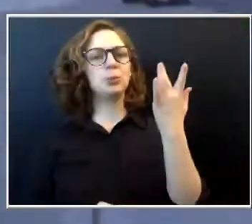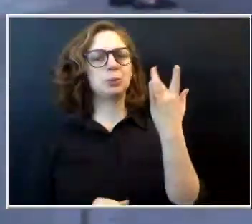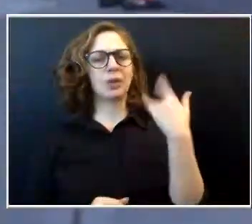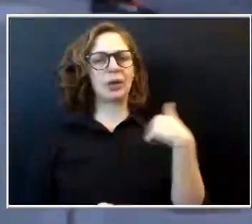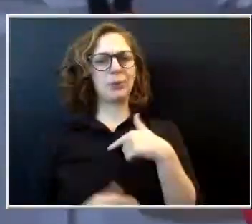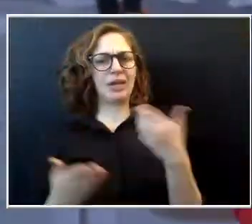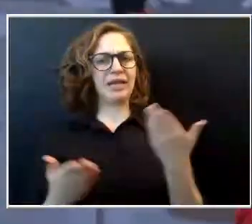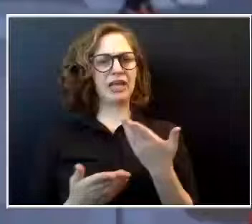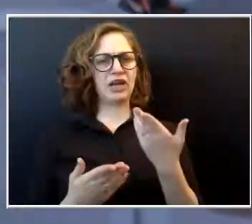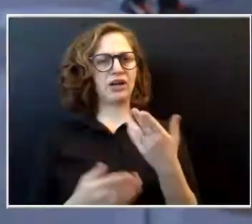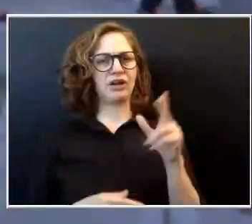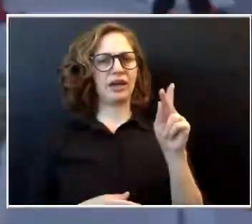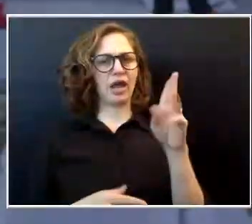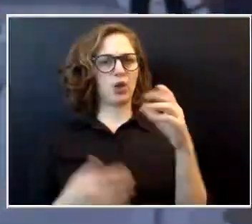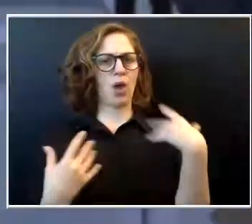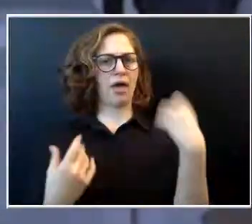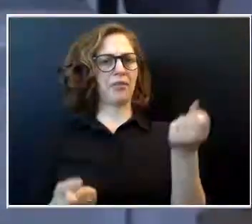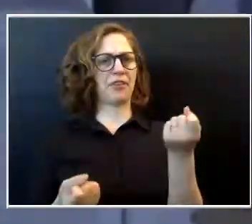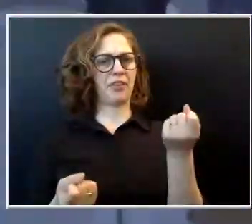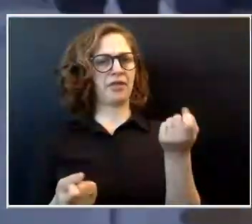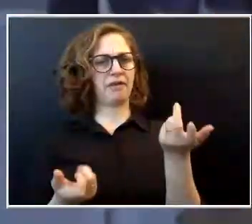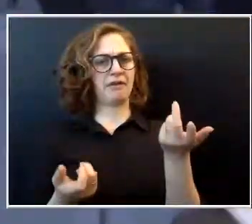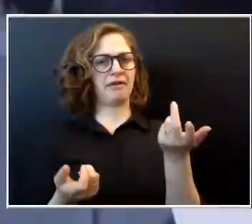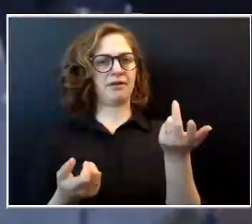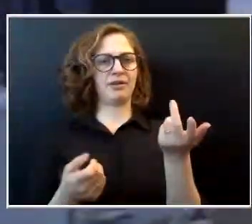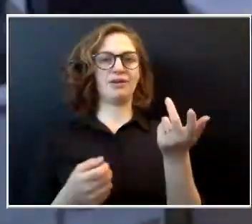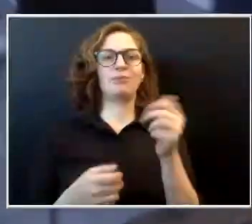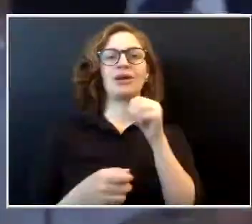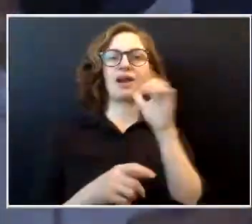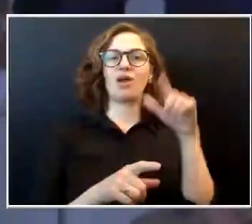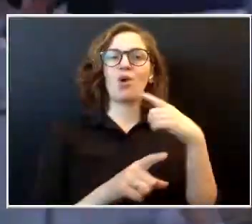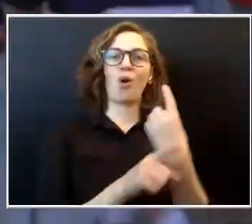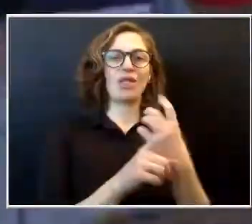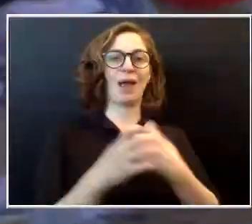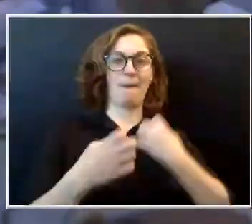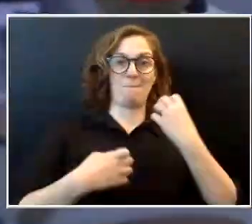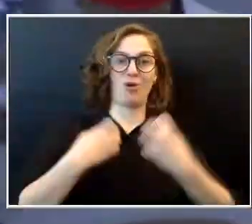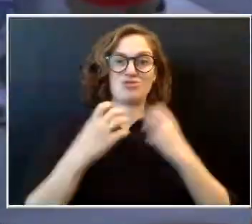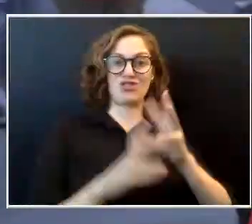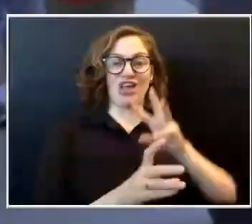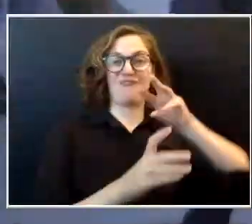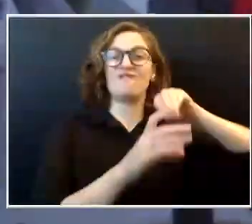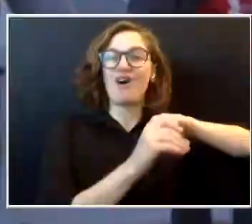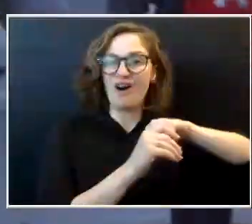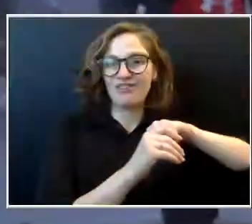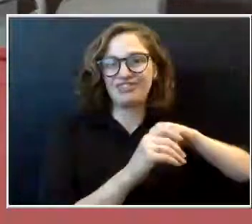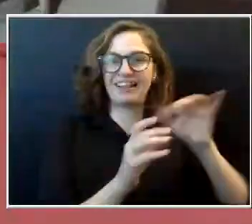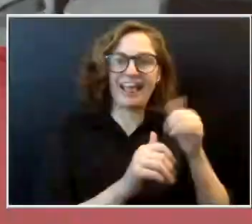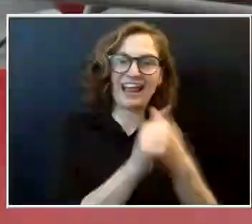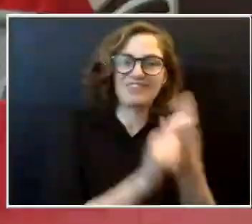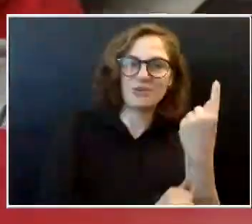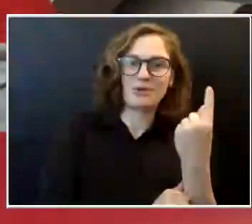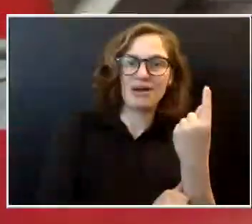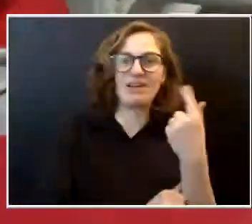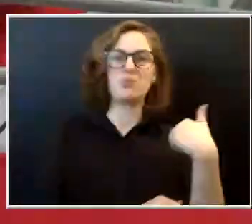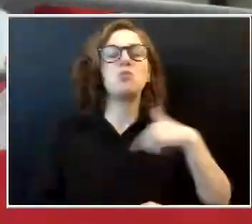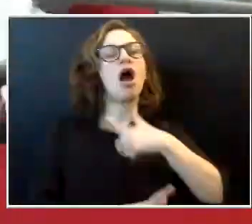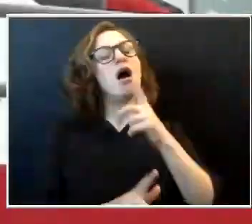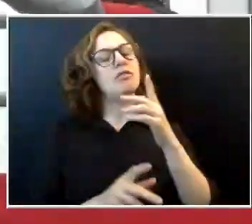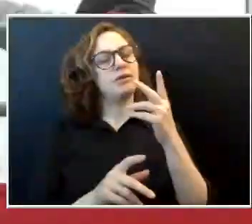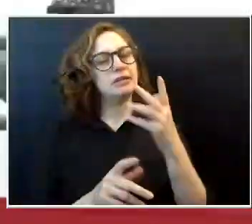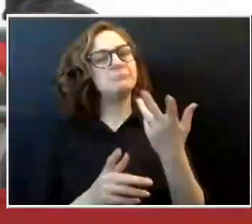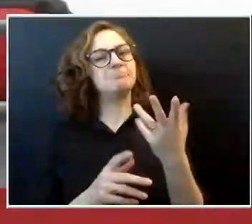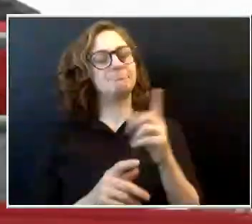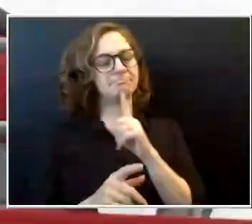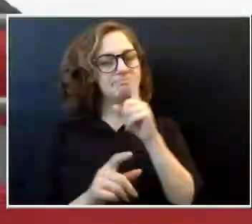ask? Well, more than being emotionally involved like everyone as part of the Chiefs Kingdom, we are the official healthcare provider to the Chiefs,